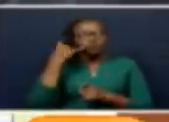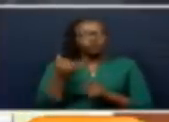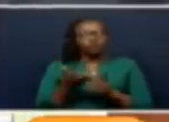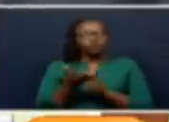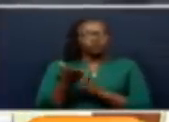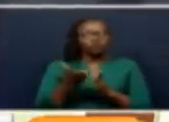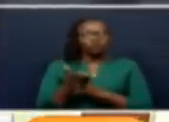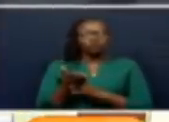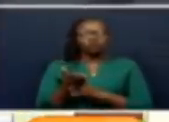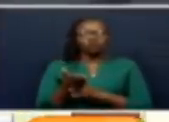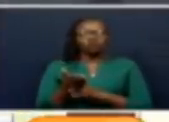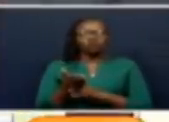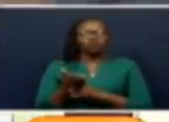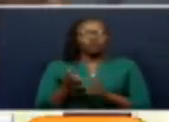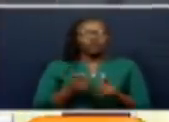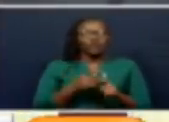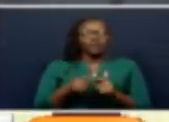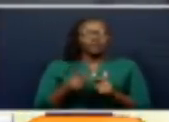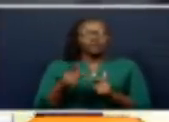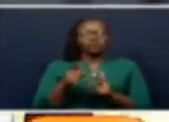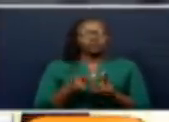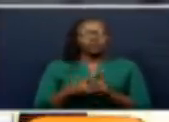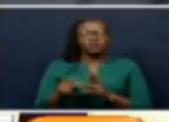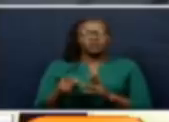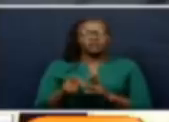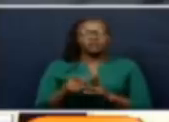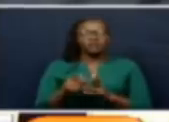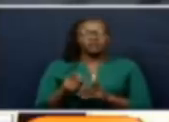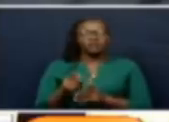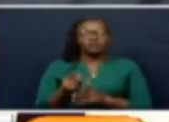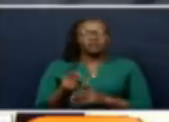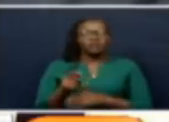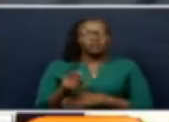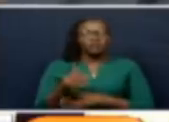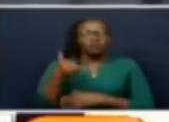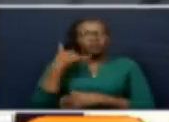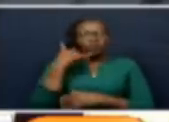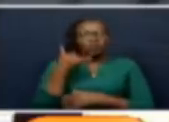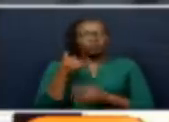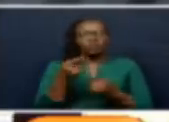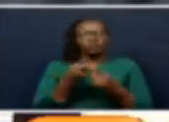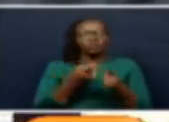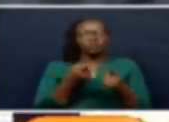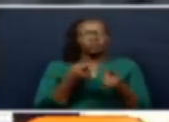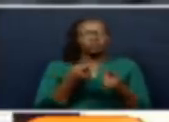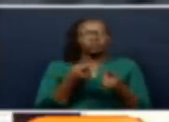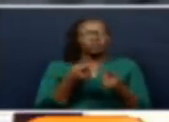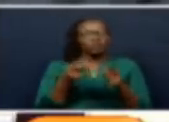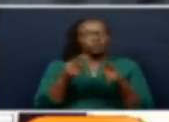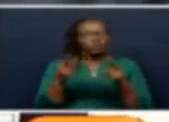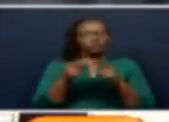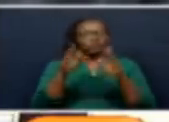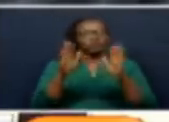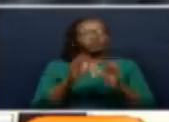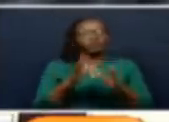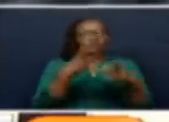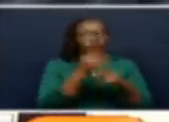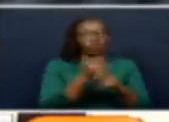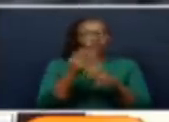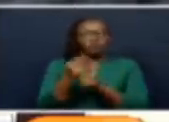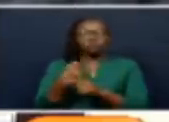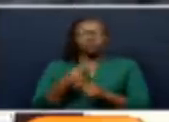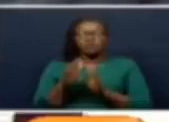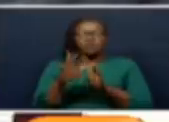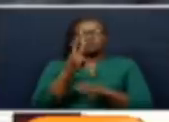concerned. He must have few individuals from various important organizations. I'm meeting 2.5 million